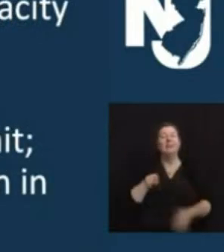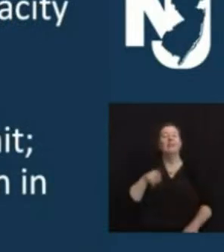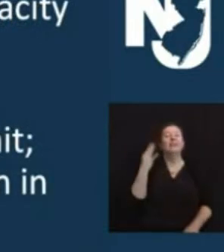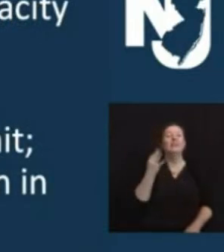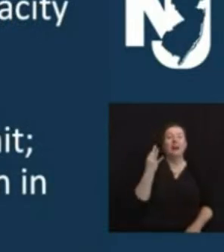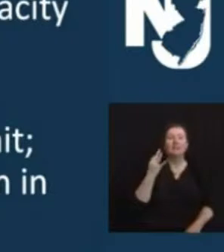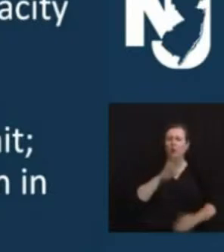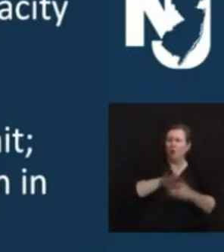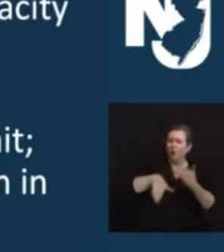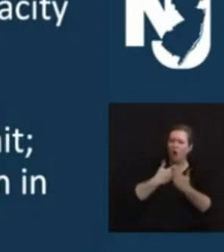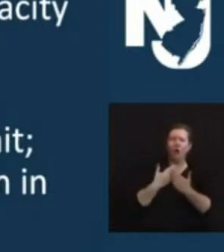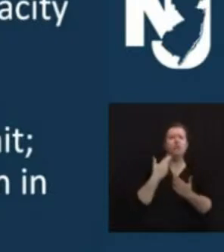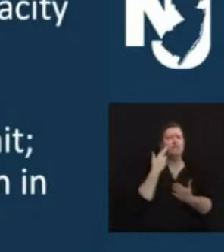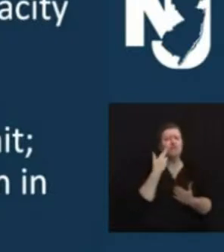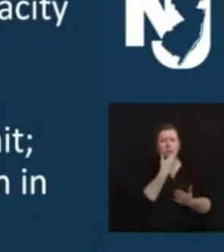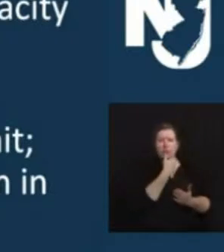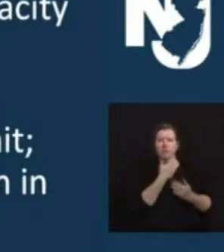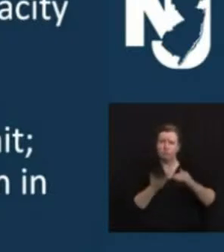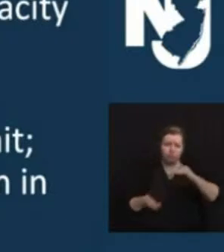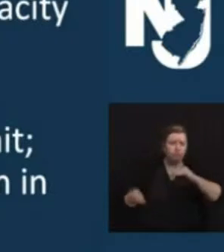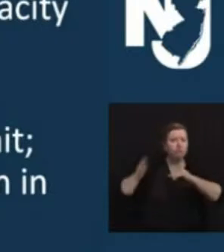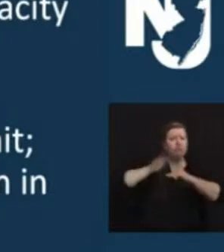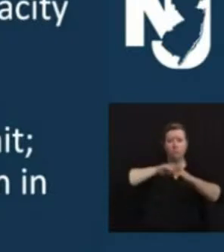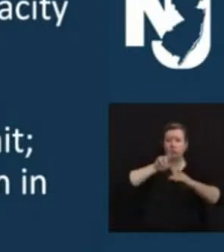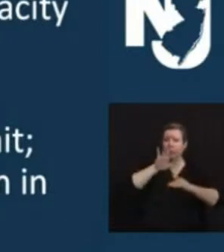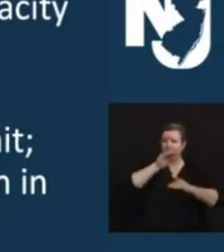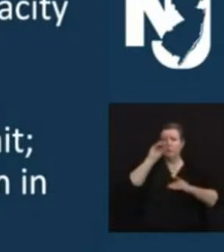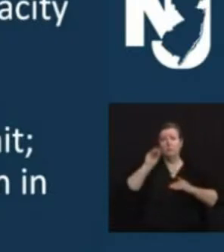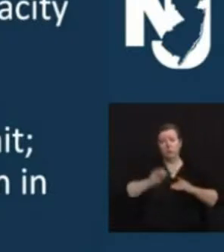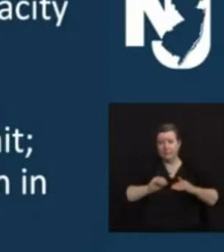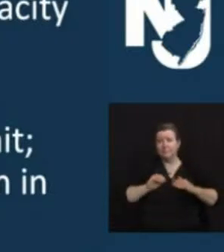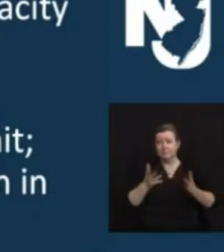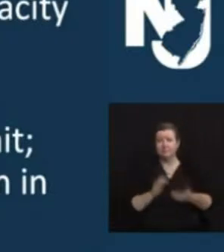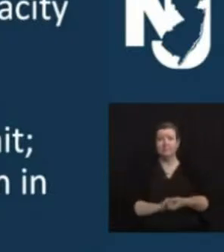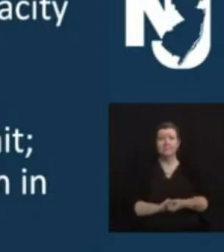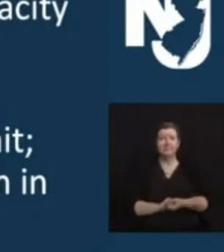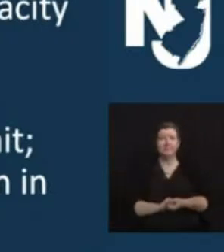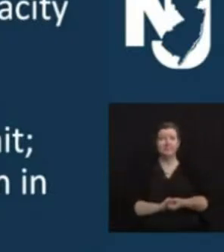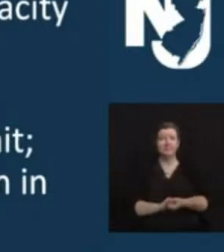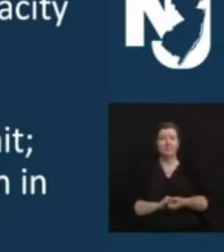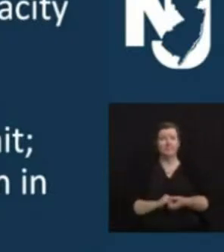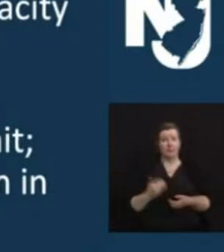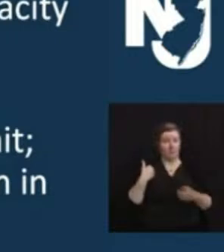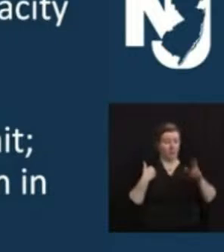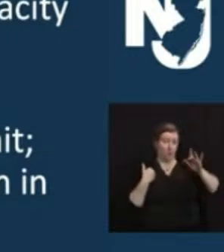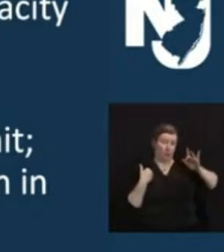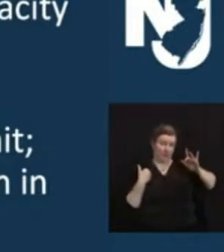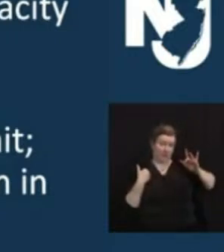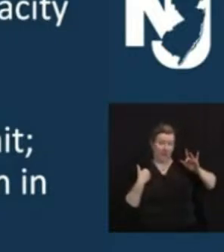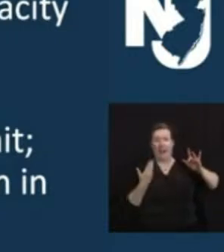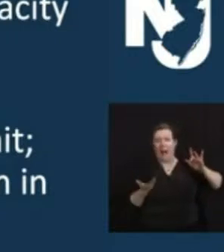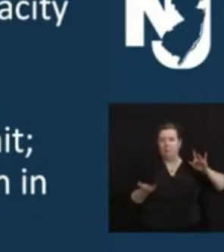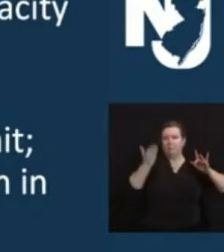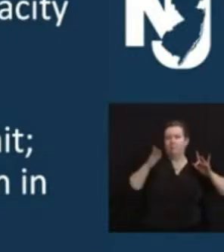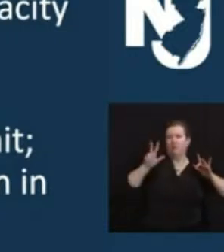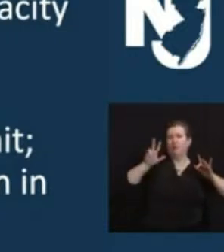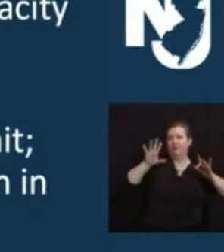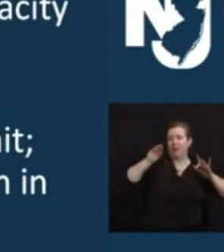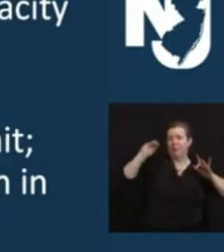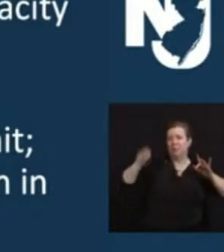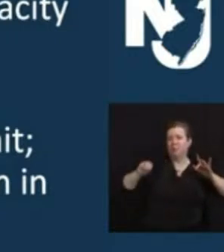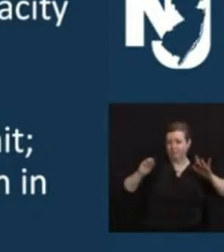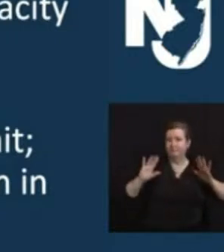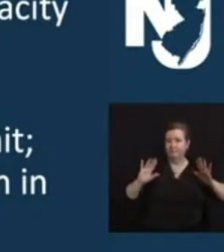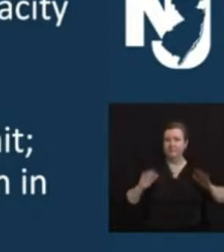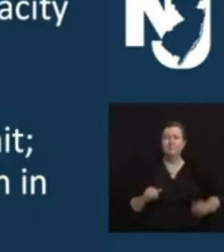to 35% of their listed capacity. That's up from 25%. I'm proud that we've been able to protect our restaurants from